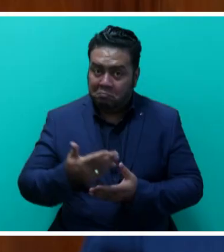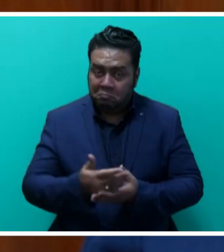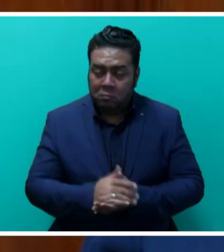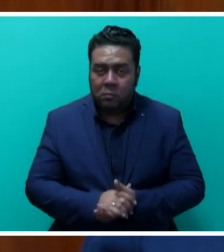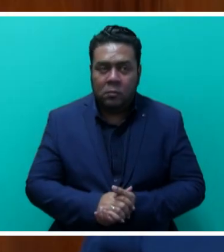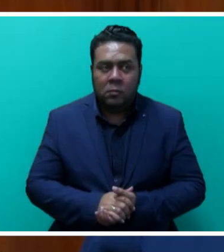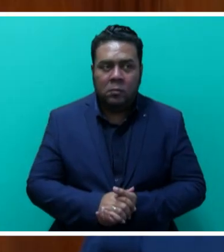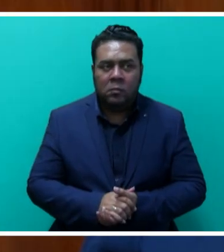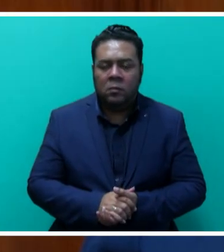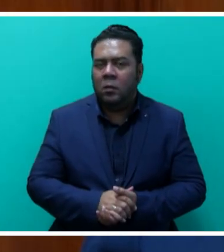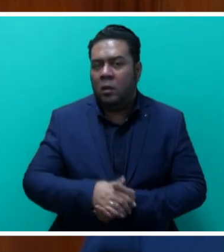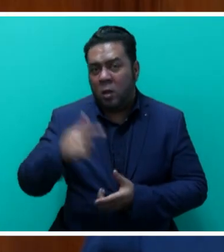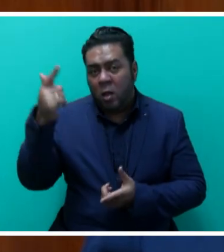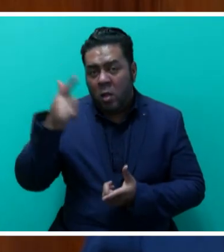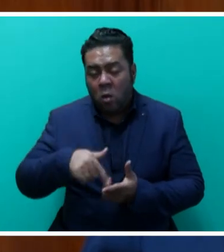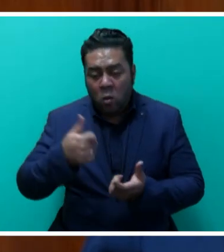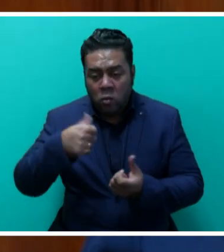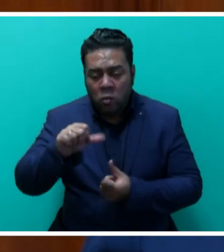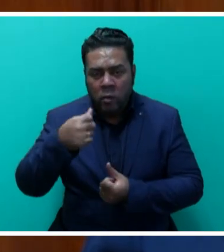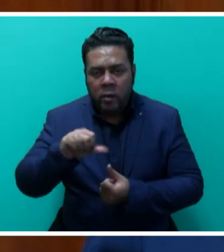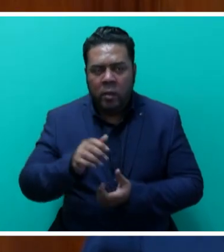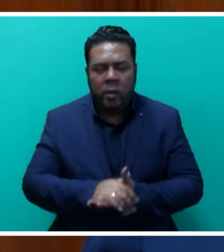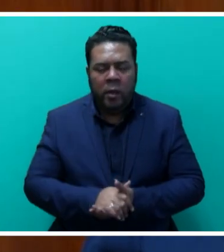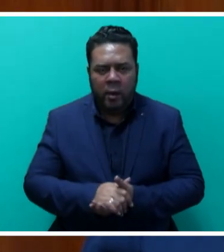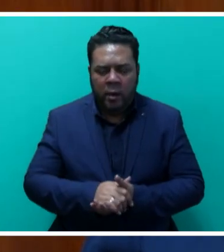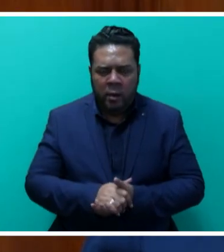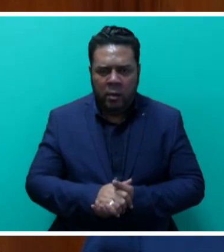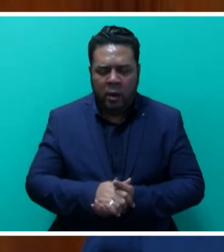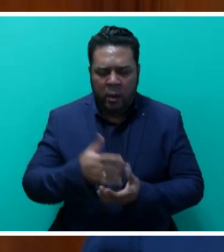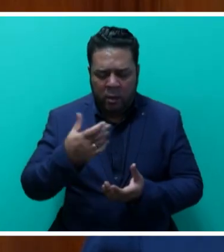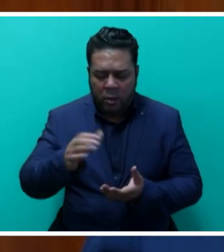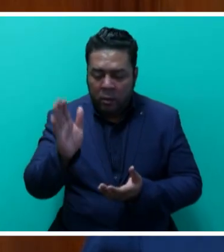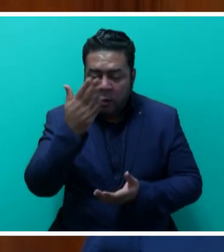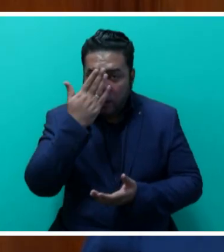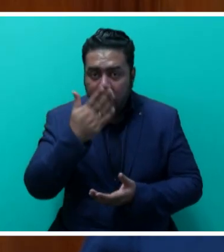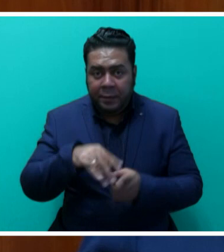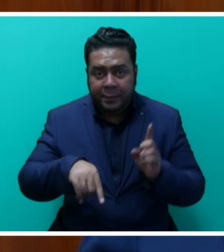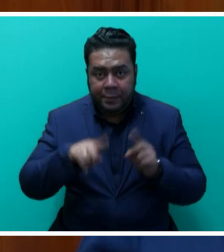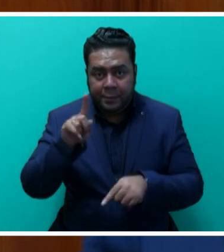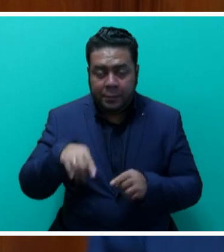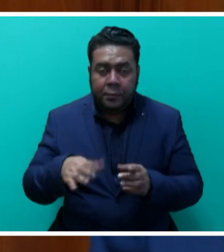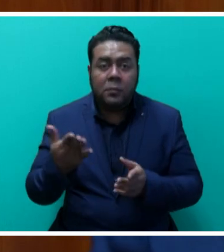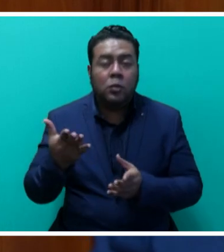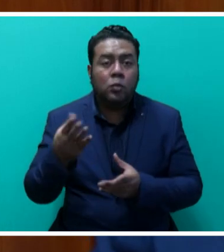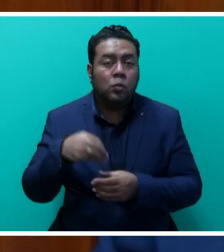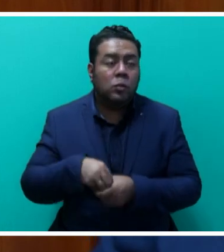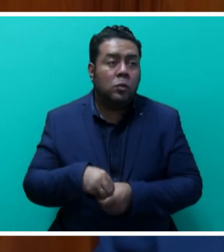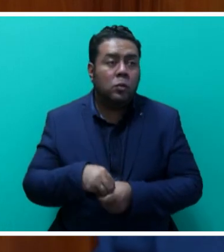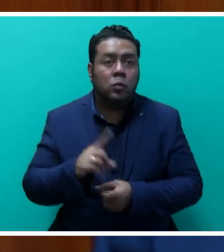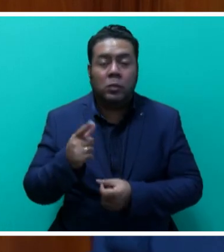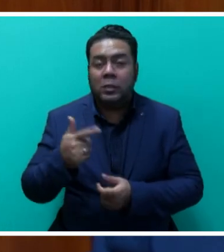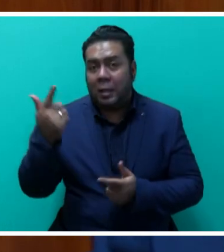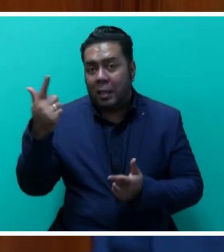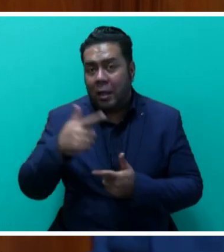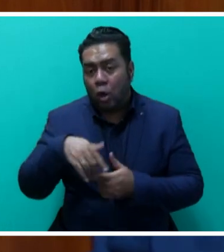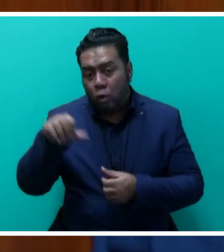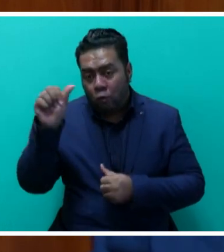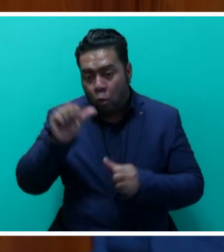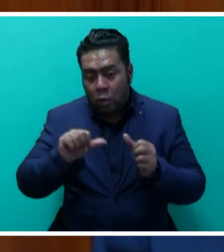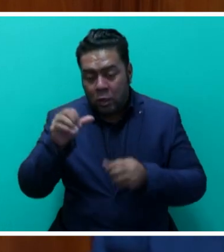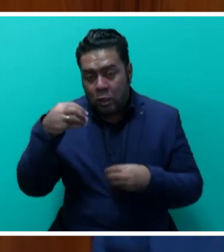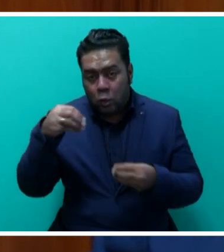low utilization as a result of various things, including a lack of auditing reports